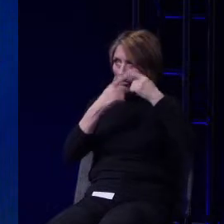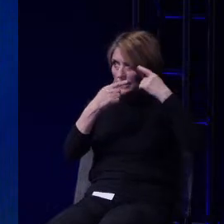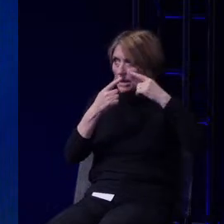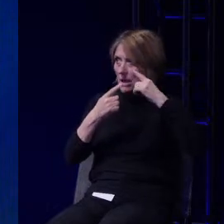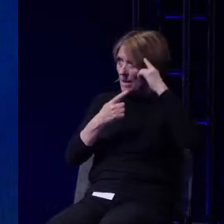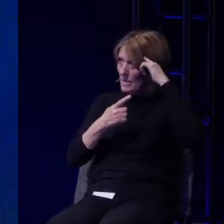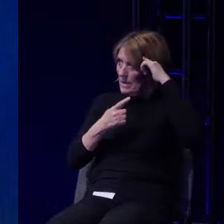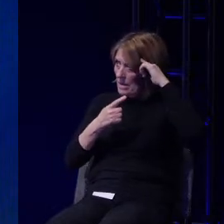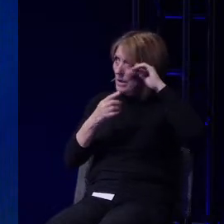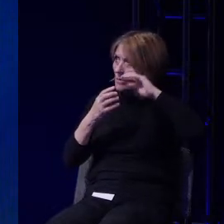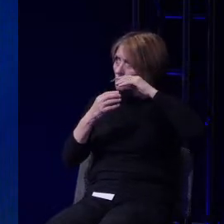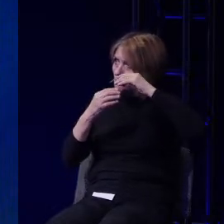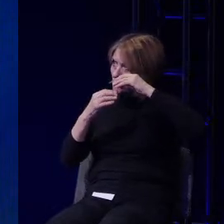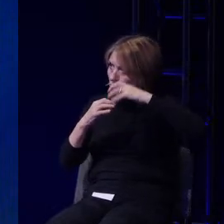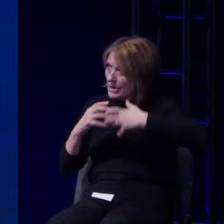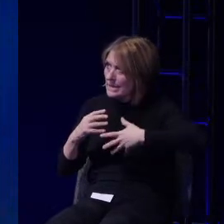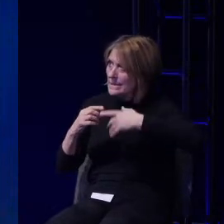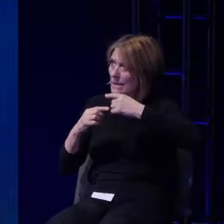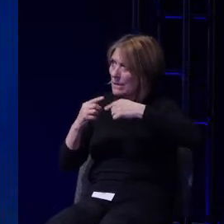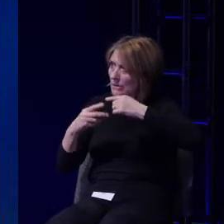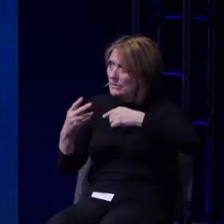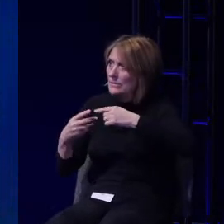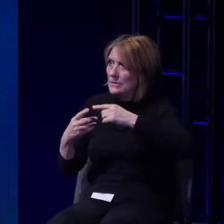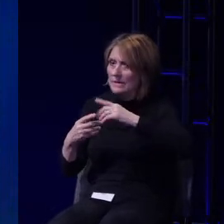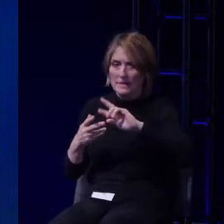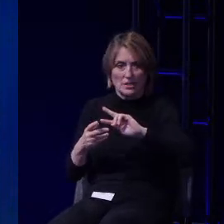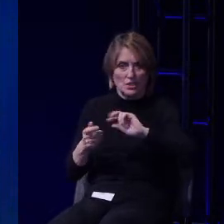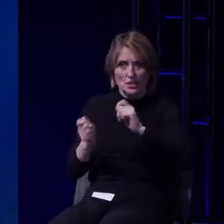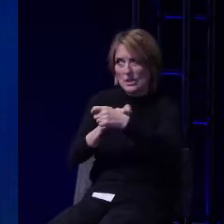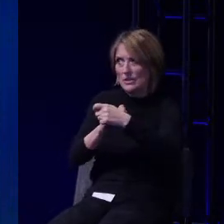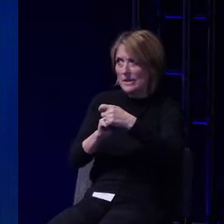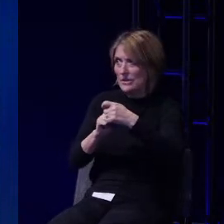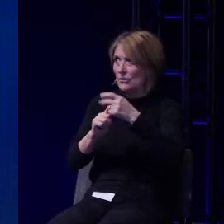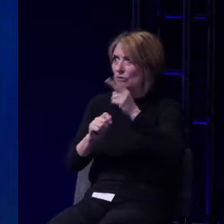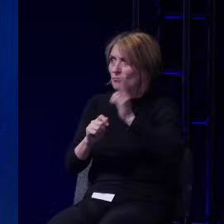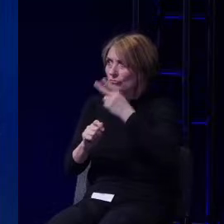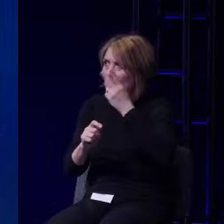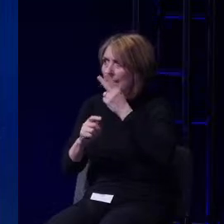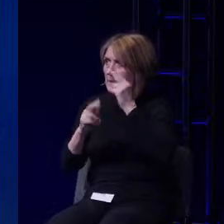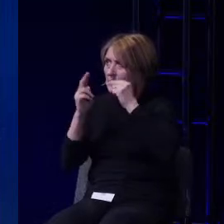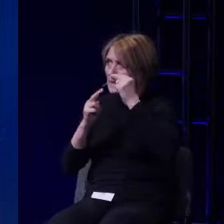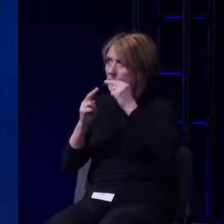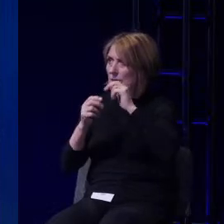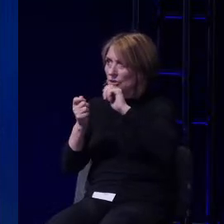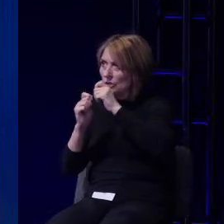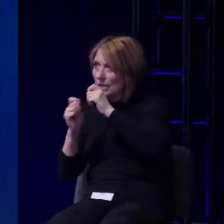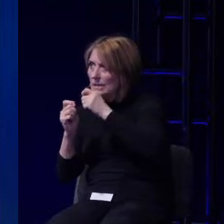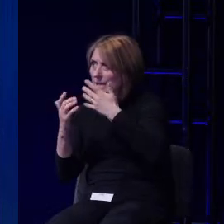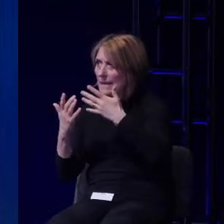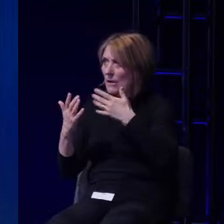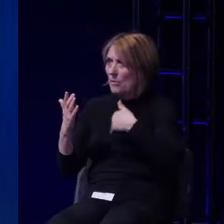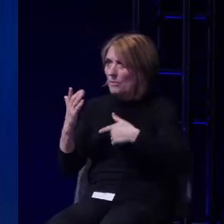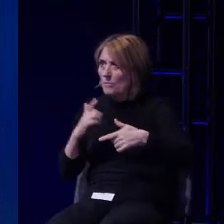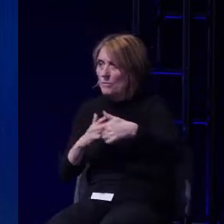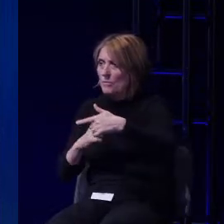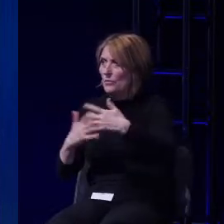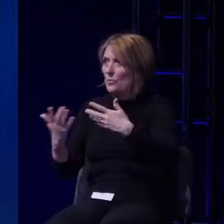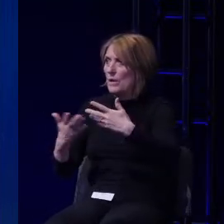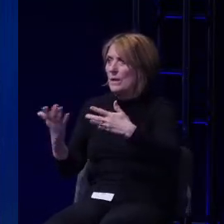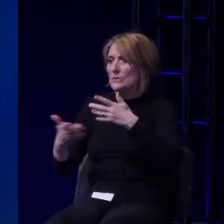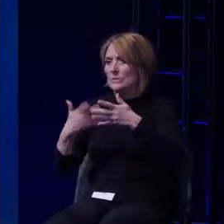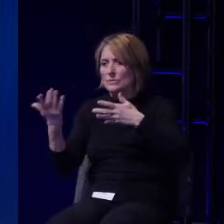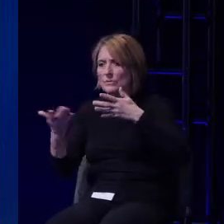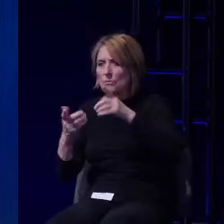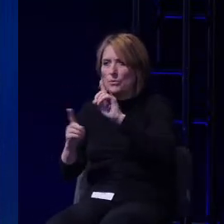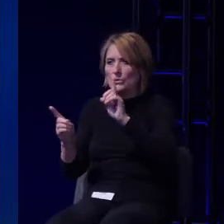as things change within it, you're then reassessing what has changed. Where do I need to go now to tell